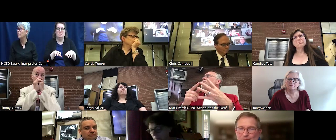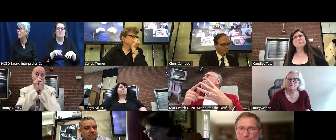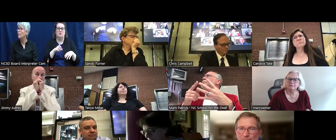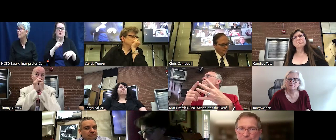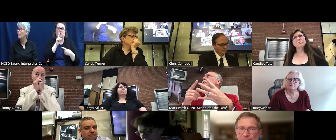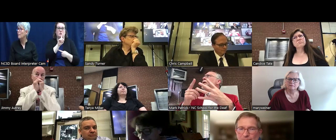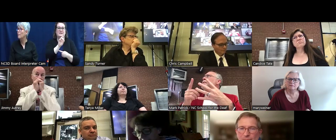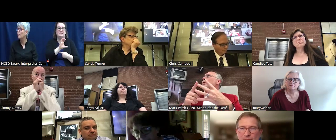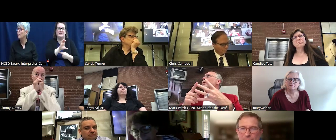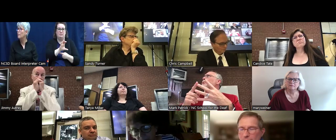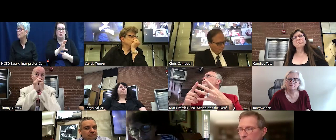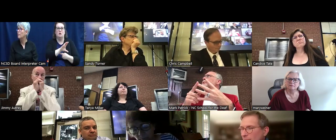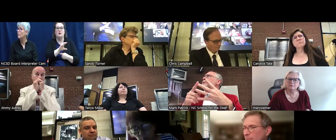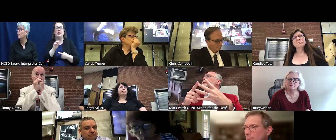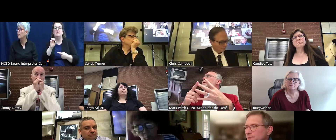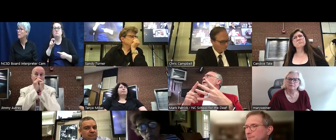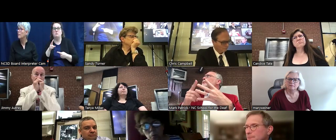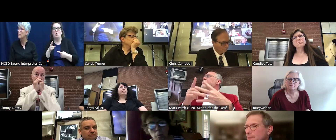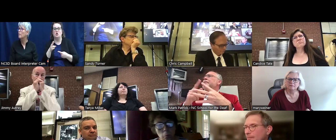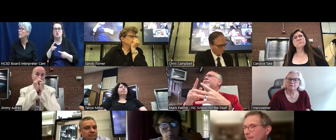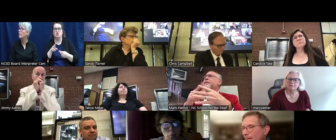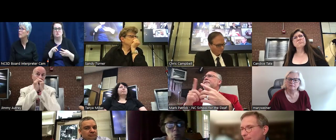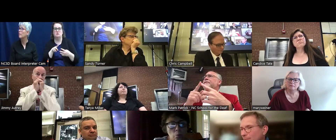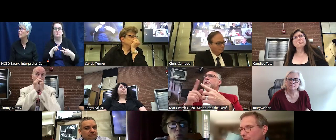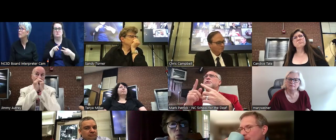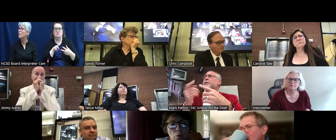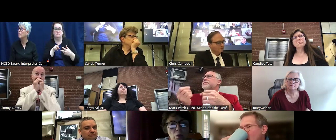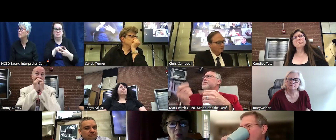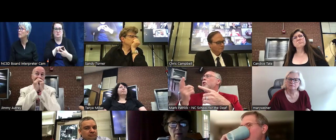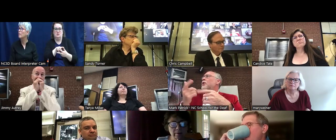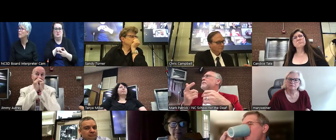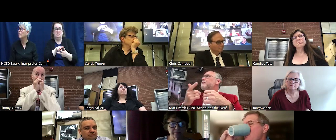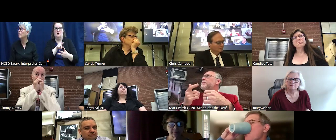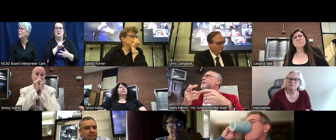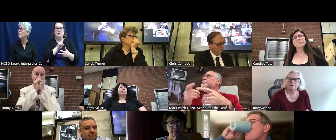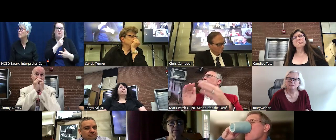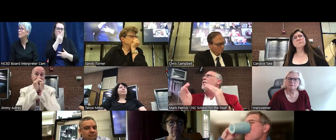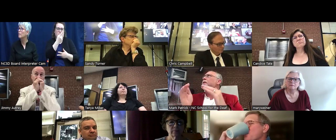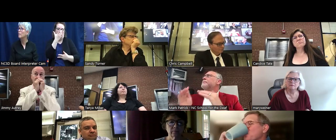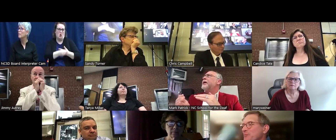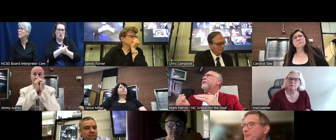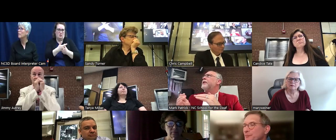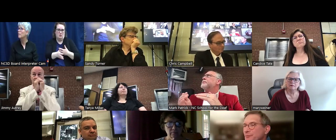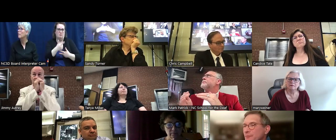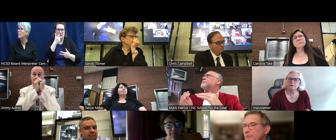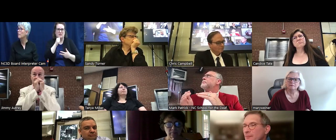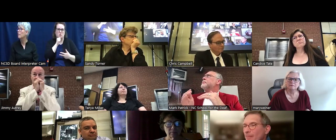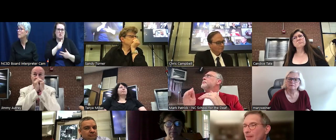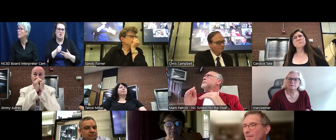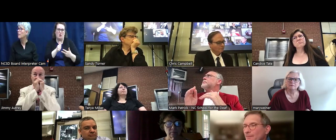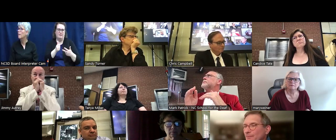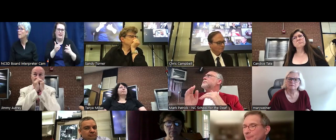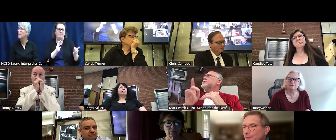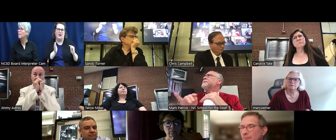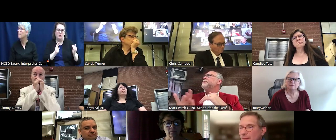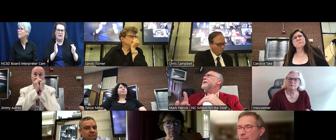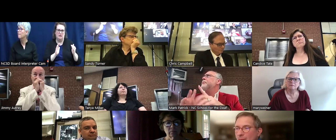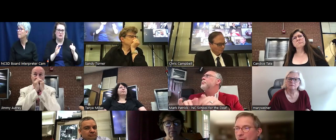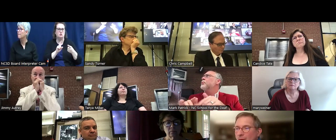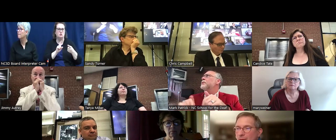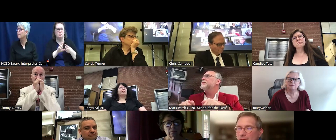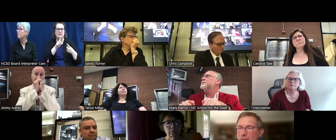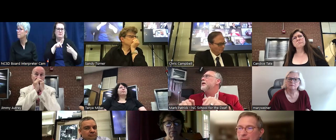December and the March, and that first one is gone because we're not comparing to the